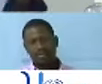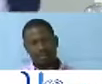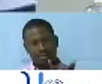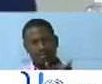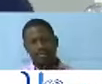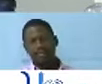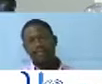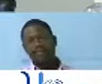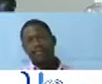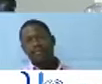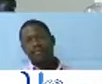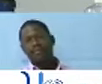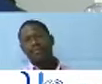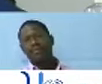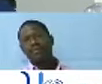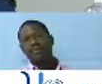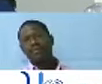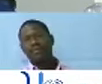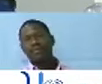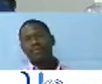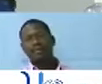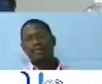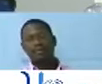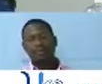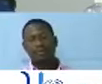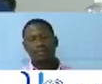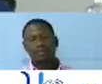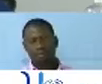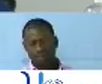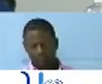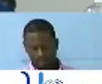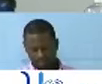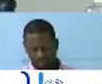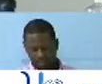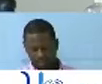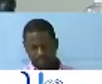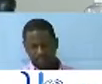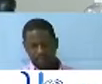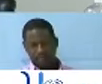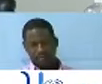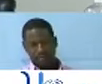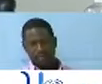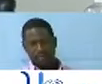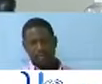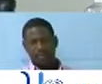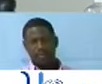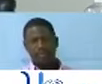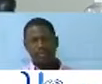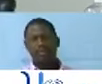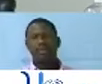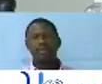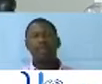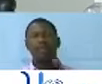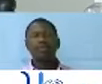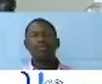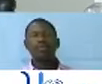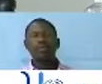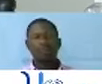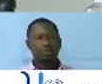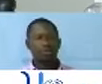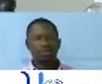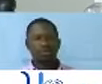doxali liggéey té taxna sax bé loyé yi seen walé liggéey yépp ñu ko andalé ak titangé. The report also highlighted